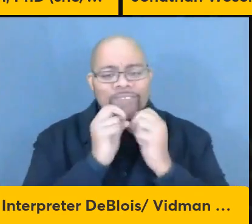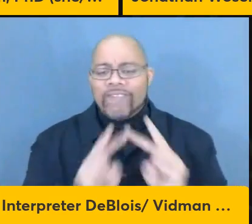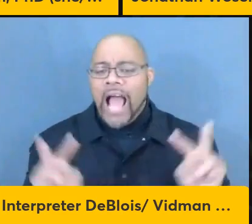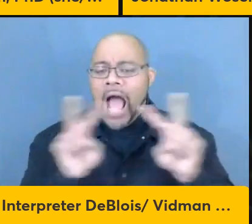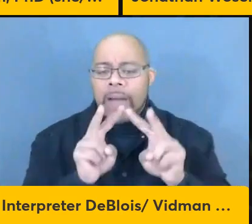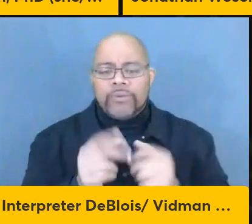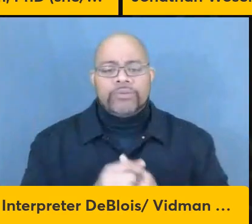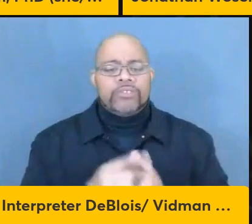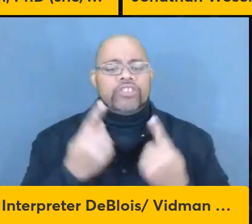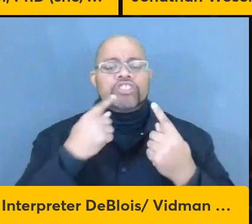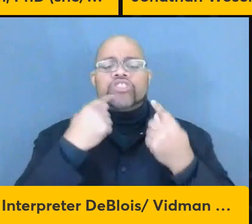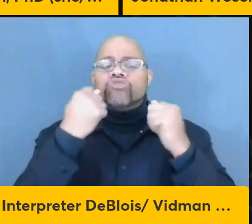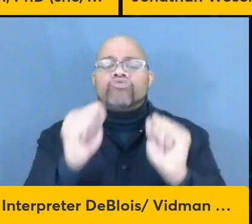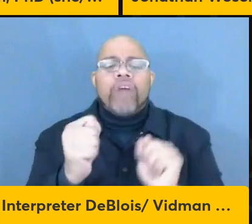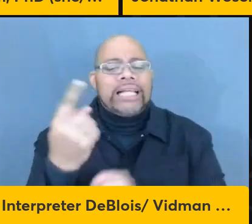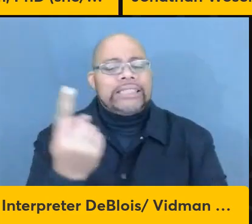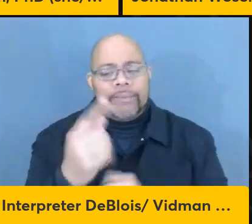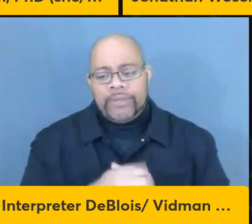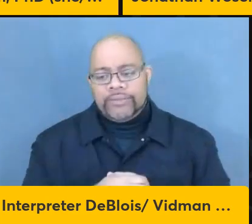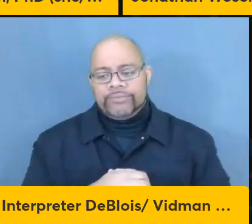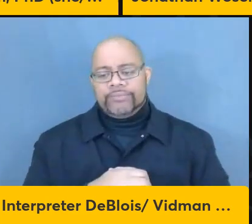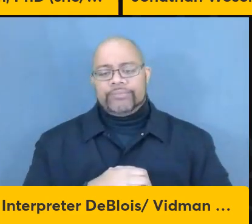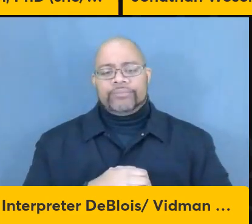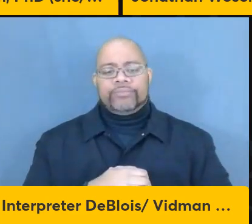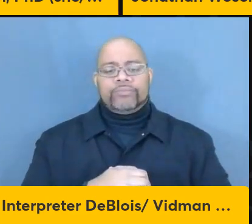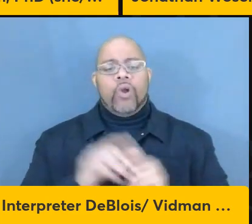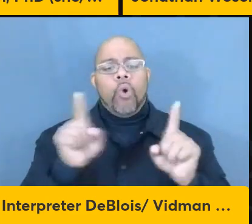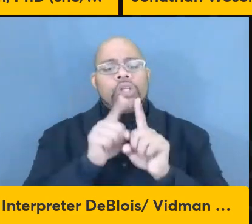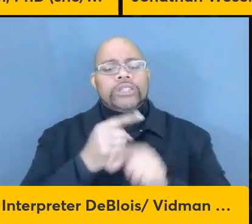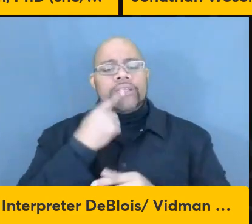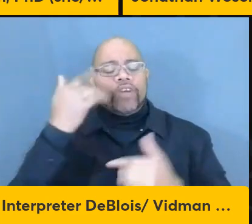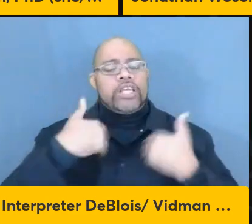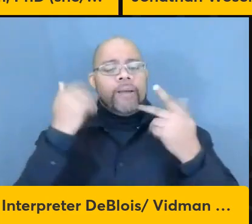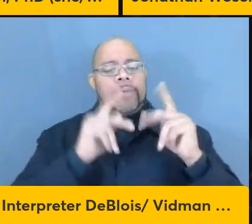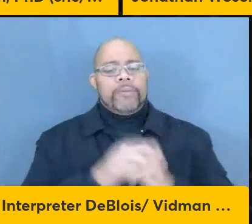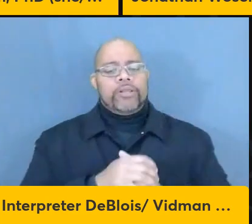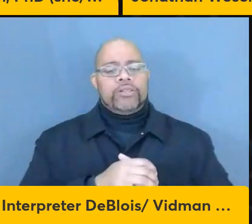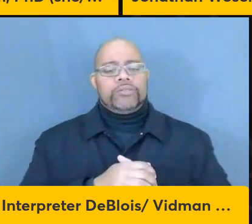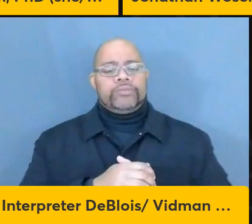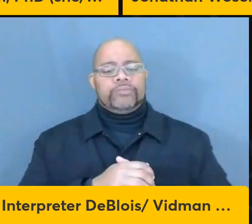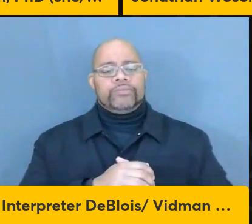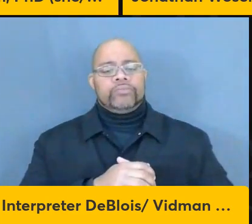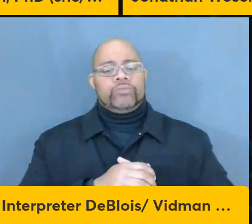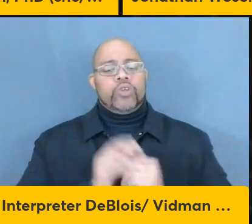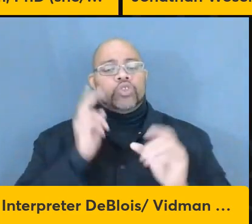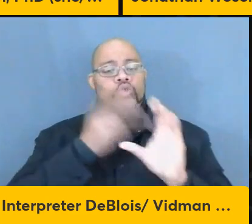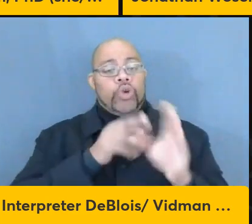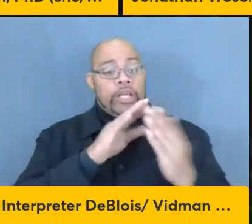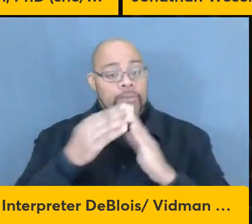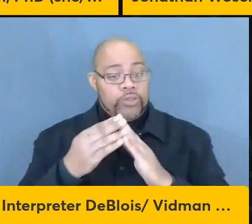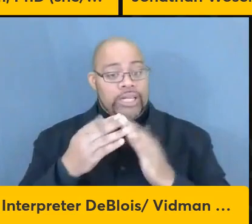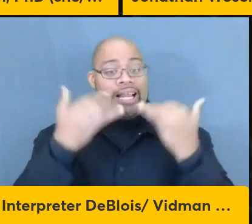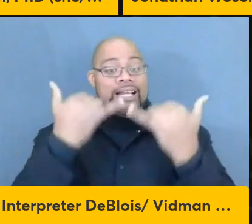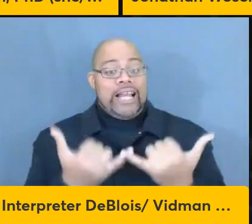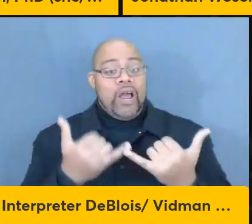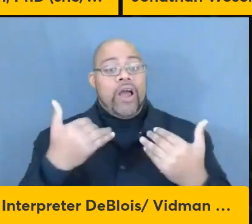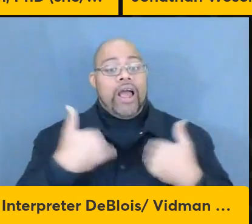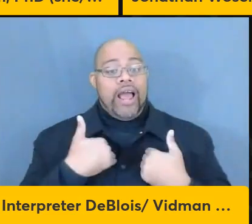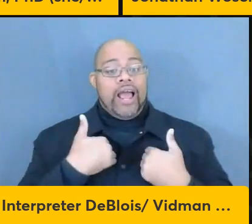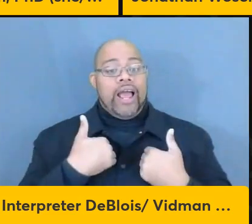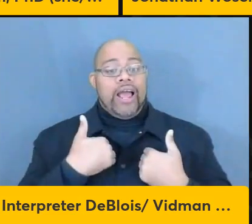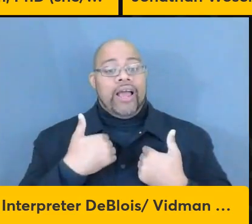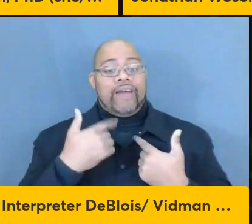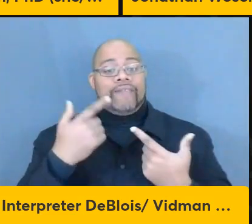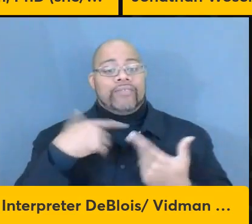would implore anyone to just try things. I'll also say for young people to join communities. Nowadays, you